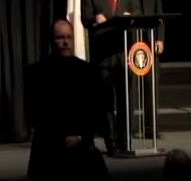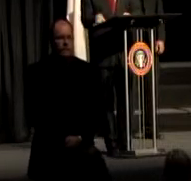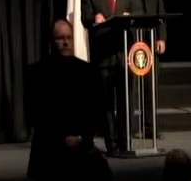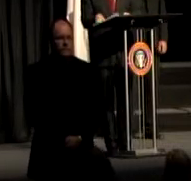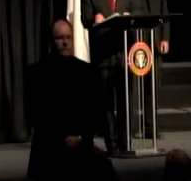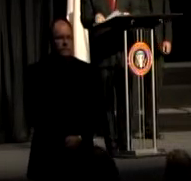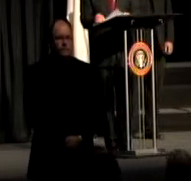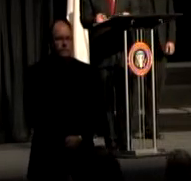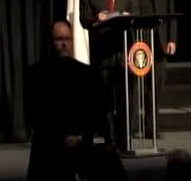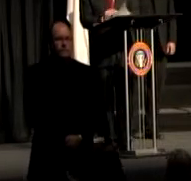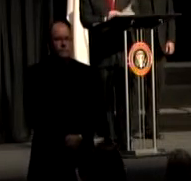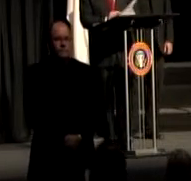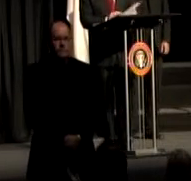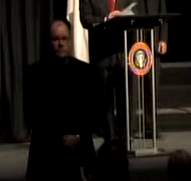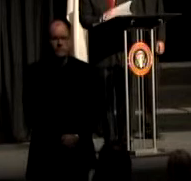volunteerism